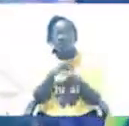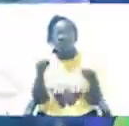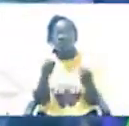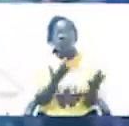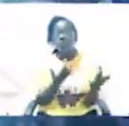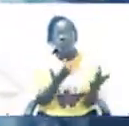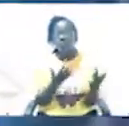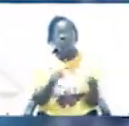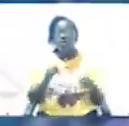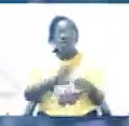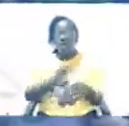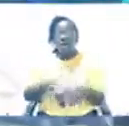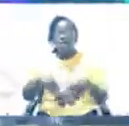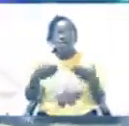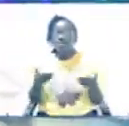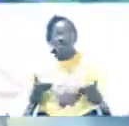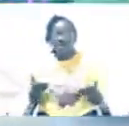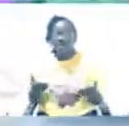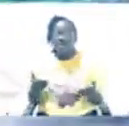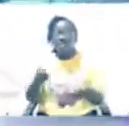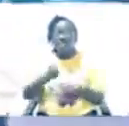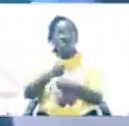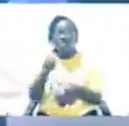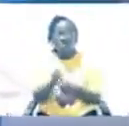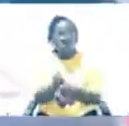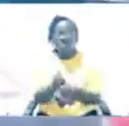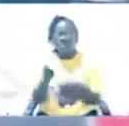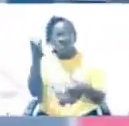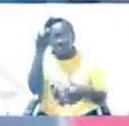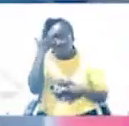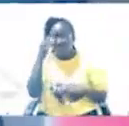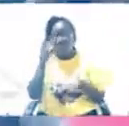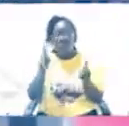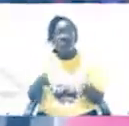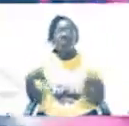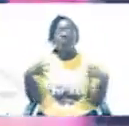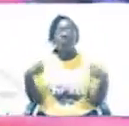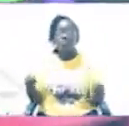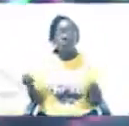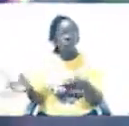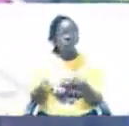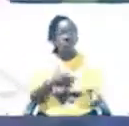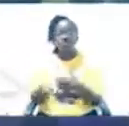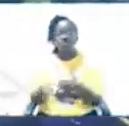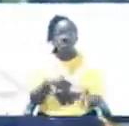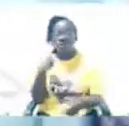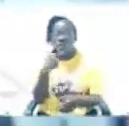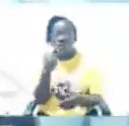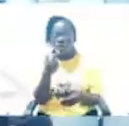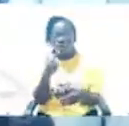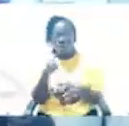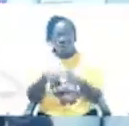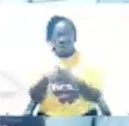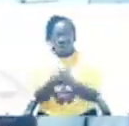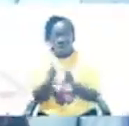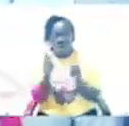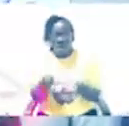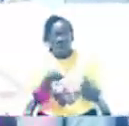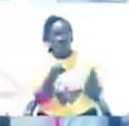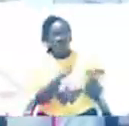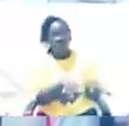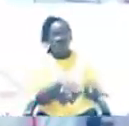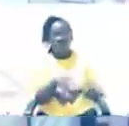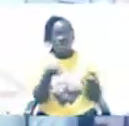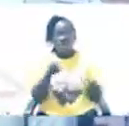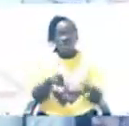and I give life. It doesn't matter how dead and how hopeless your